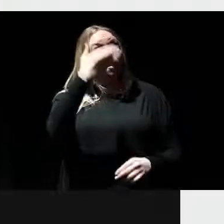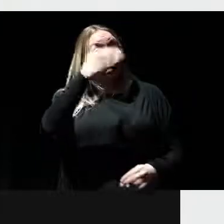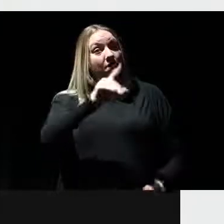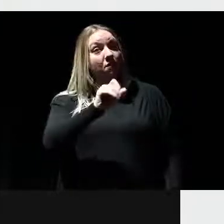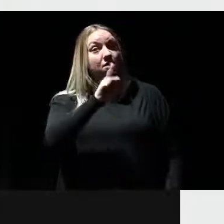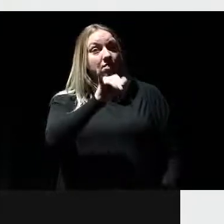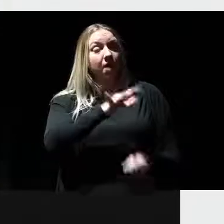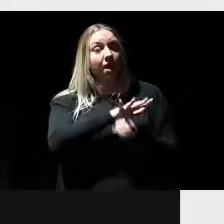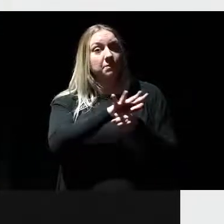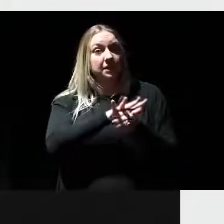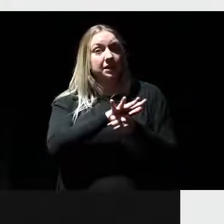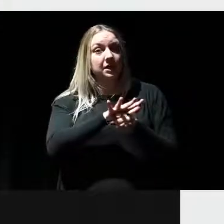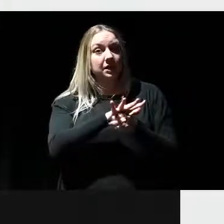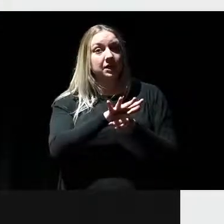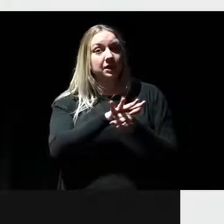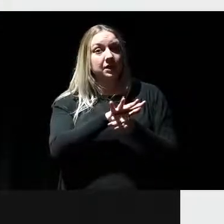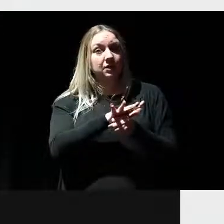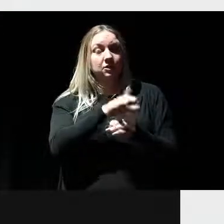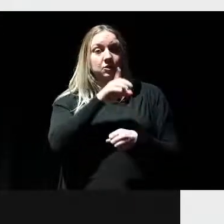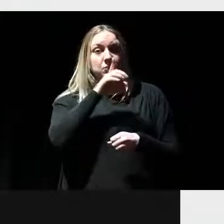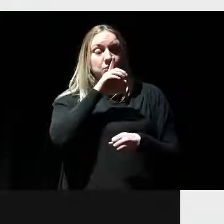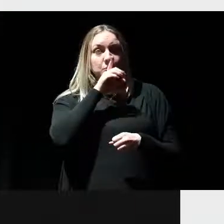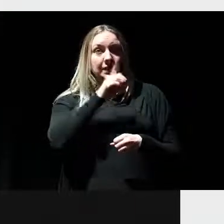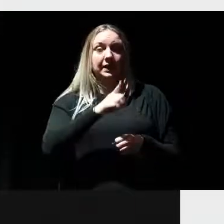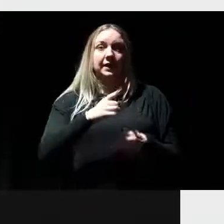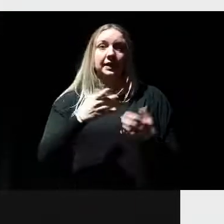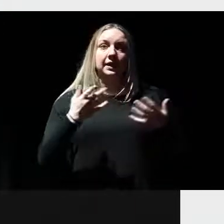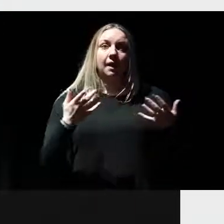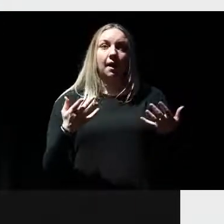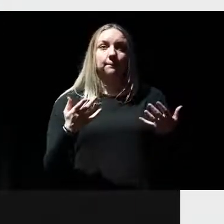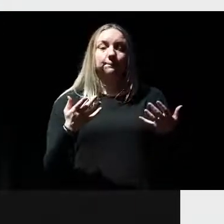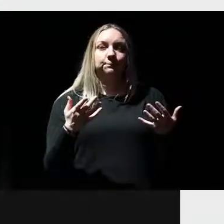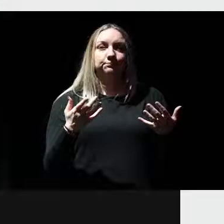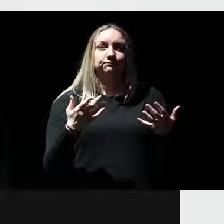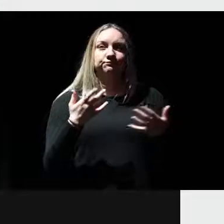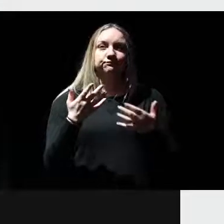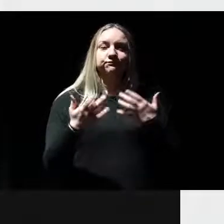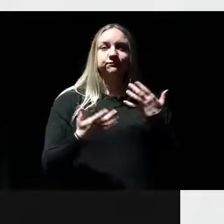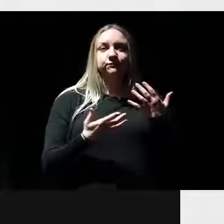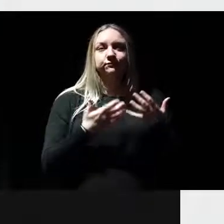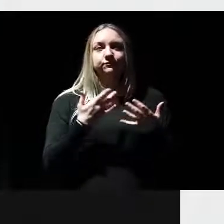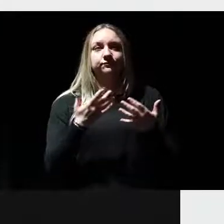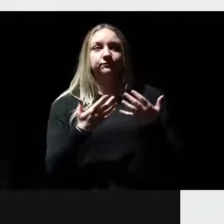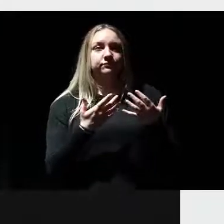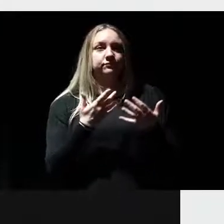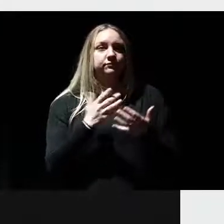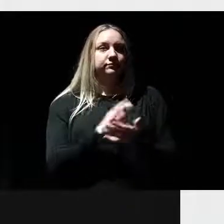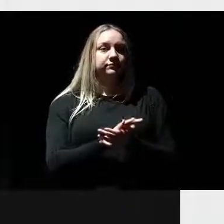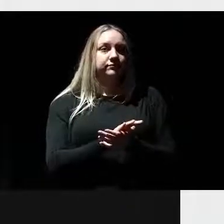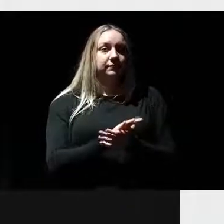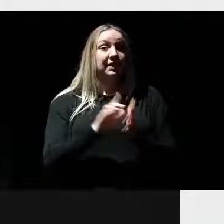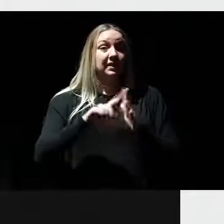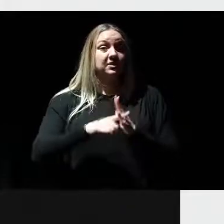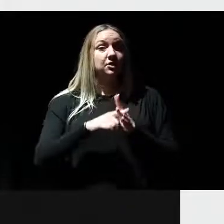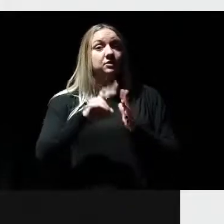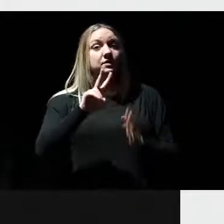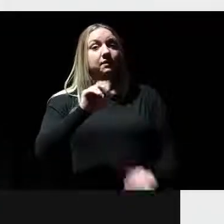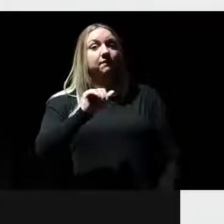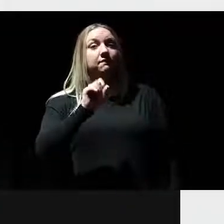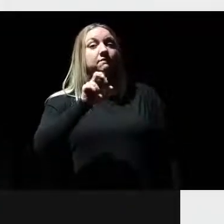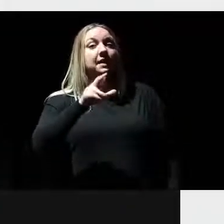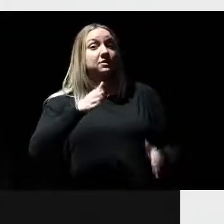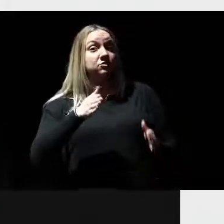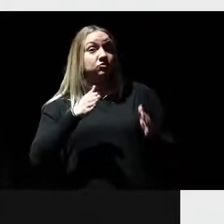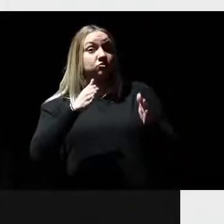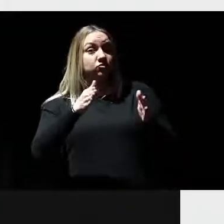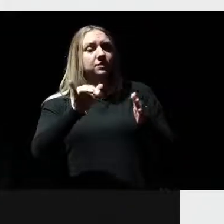already in the design goes all the way through, really punctuates all the way through from Vassar Street, which is the traditional street